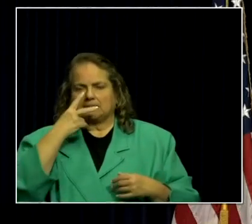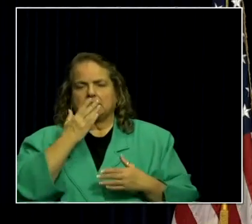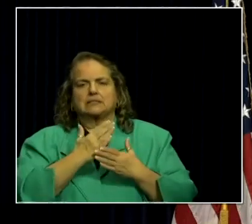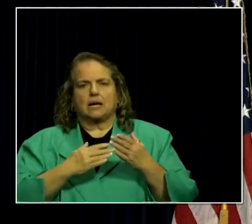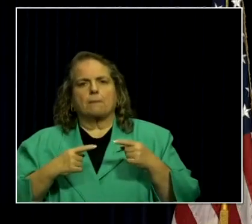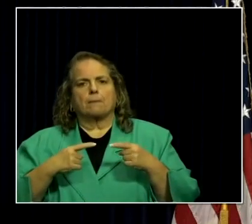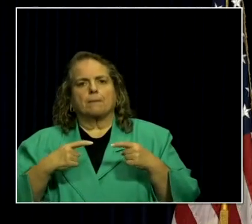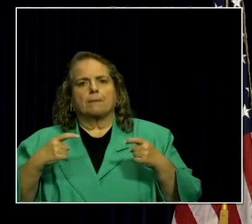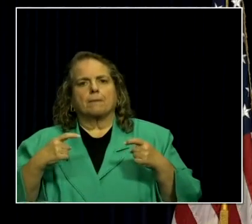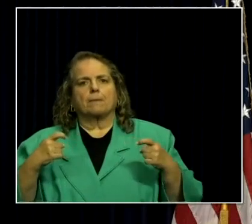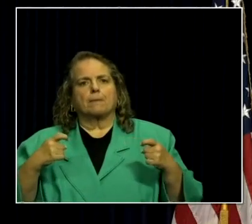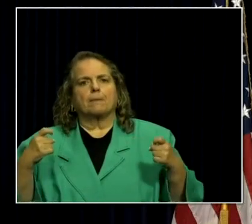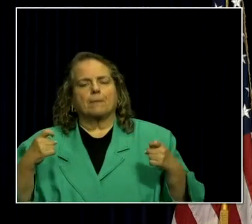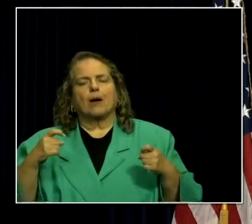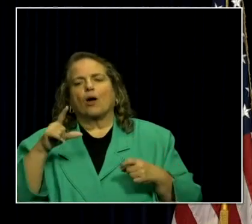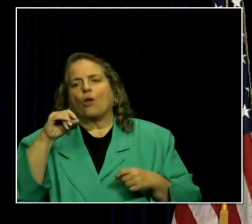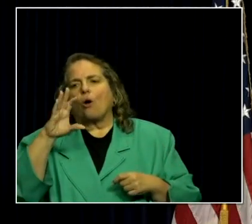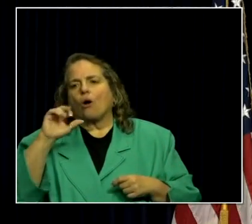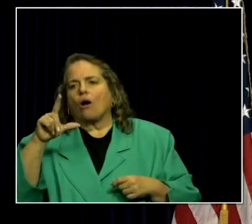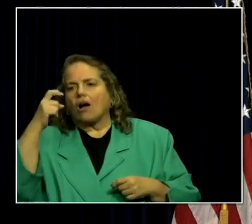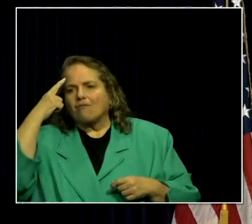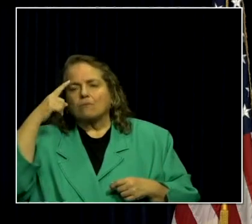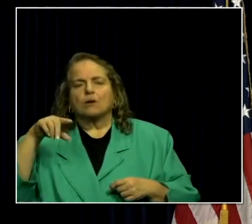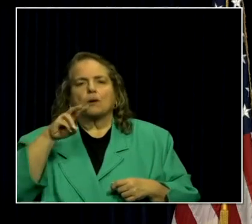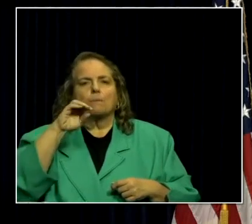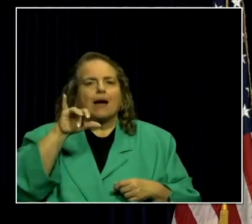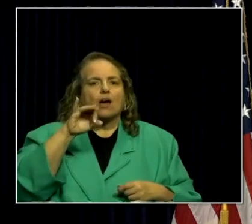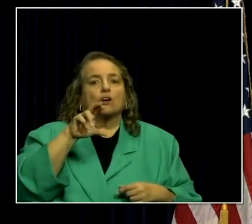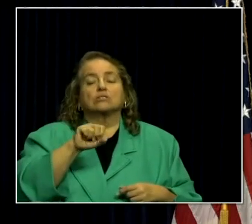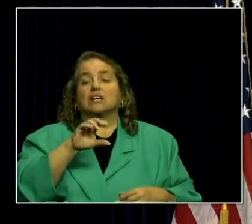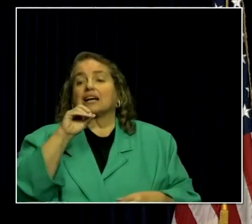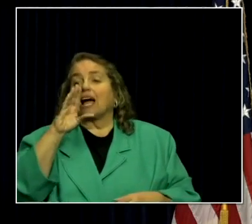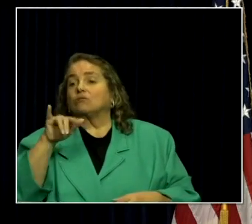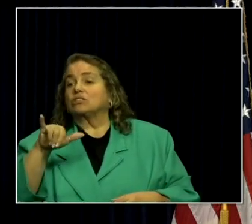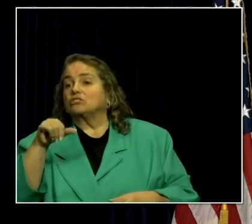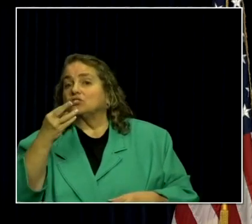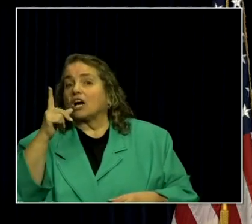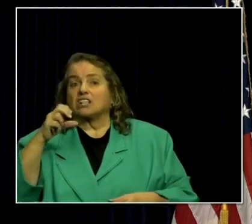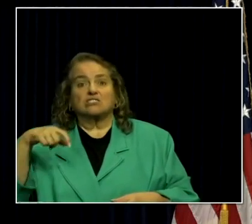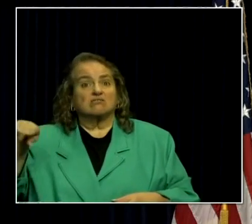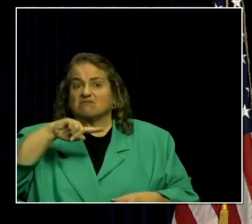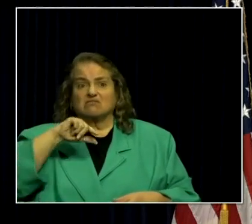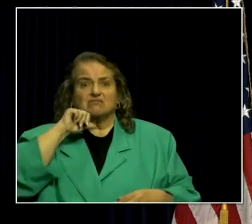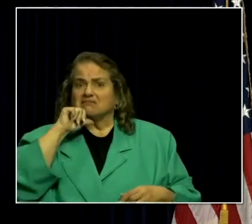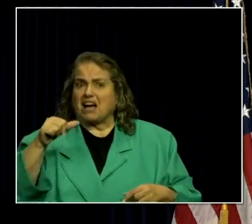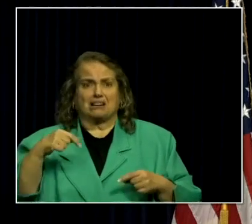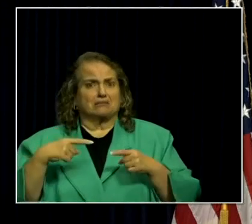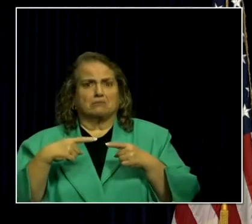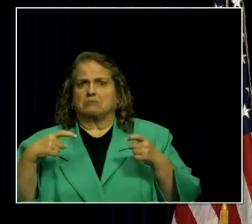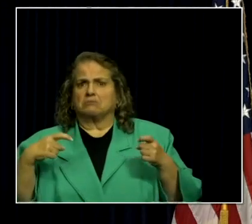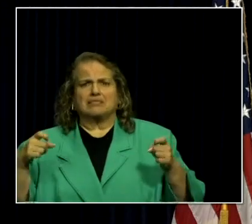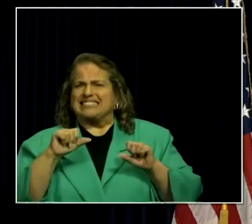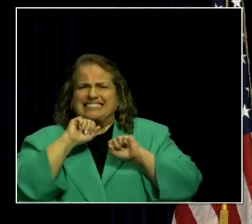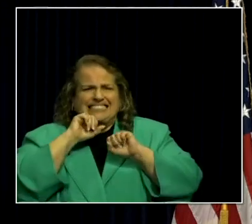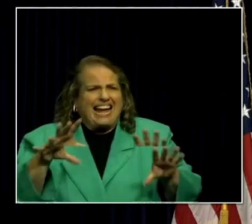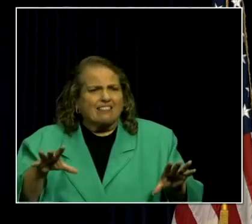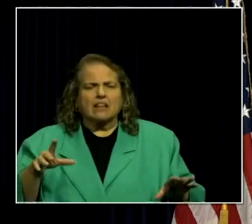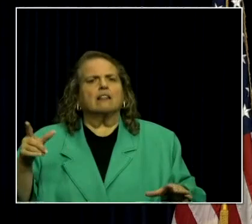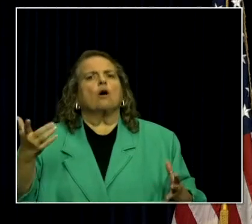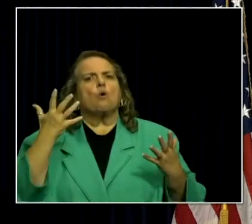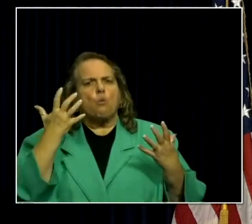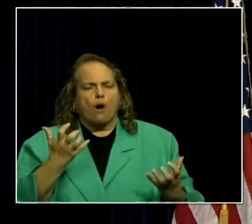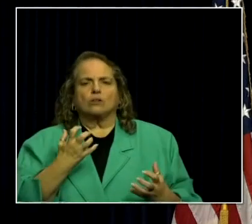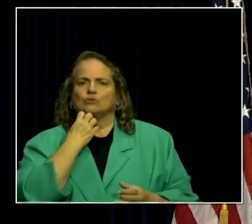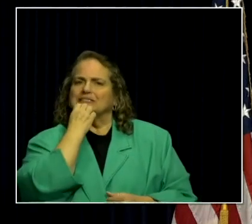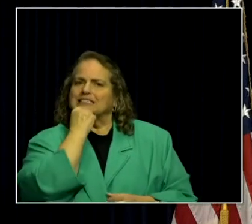I see our local governments, our mayors, our county judges caring about their people and wanting to do